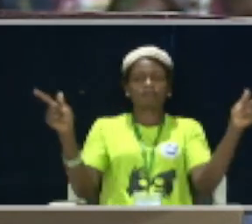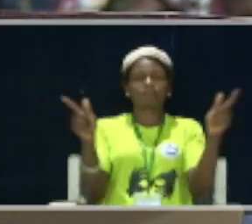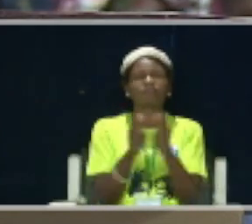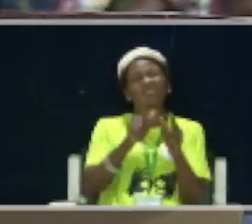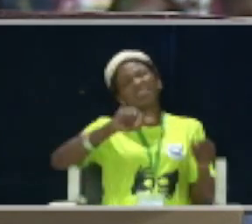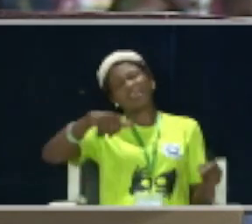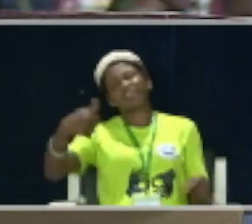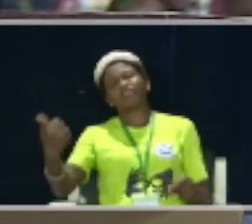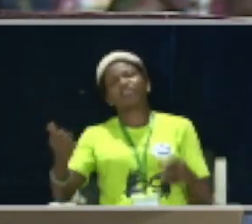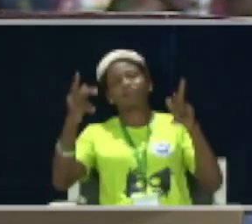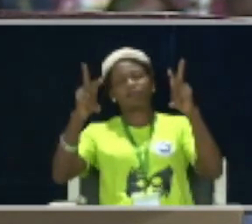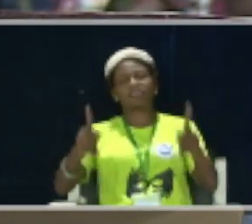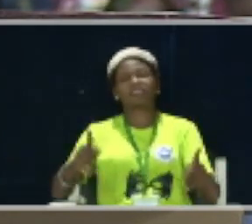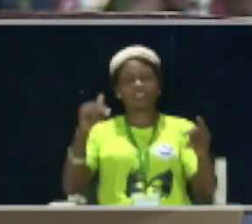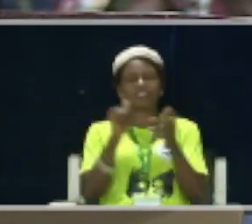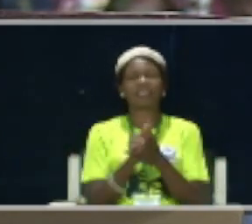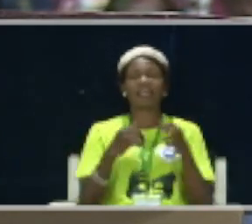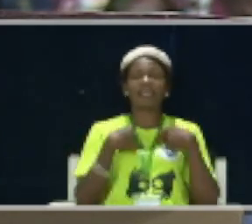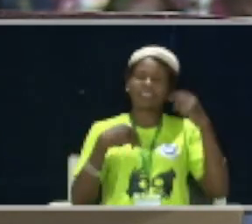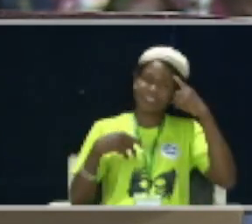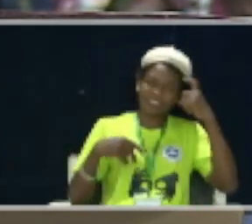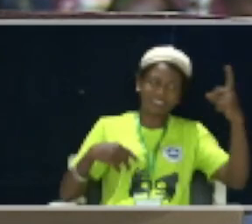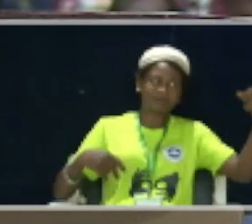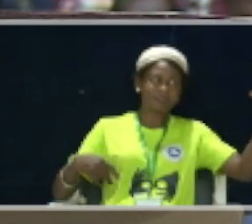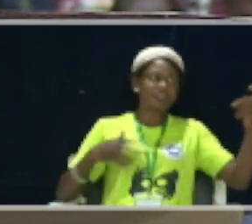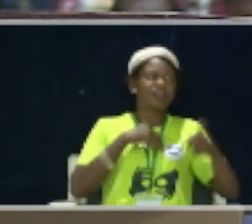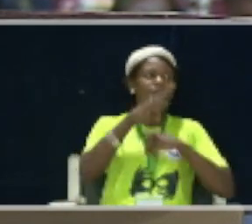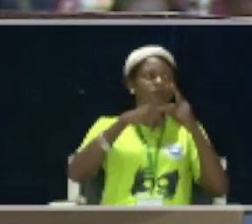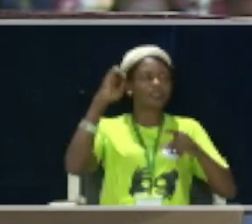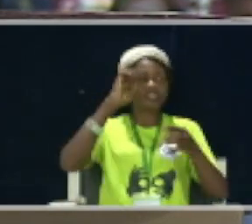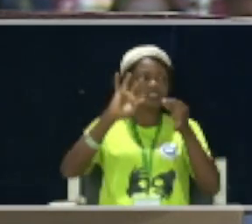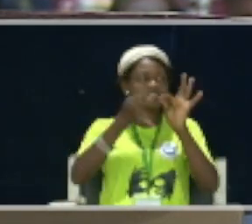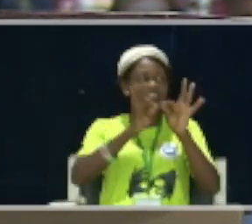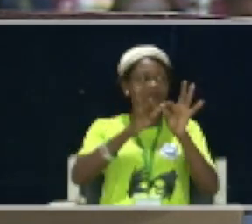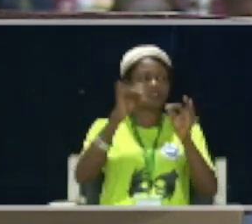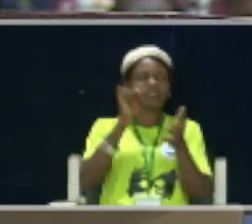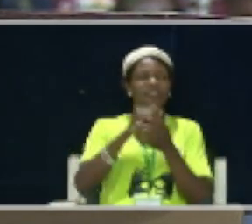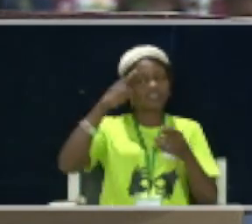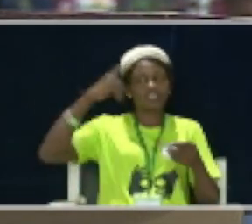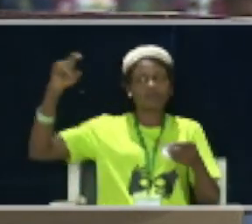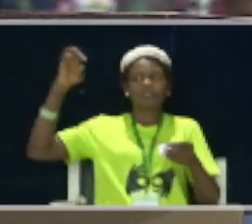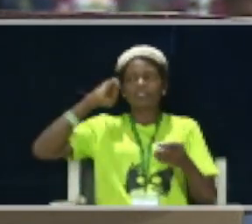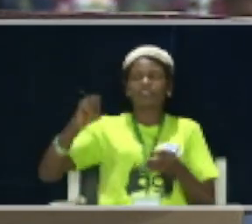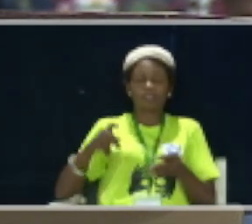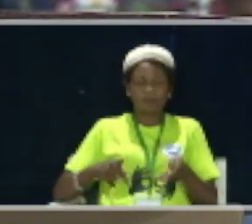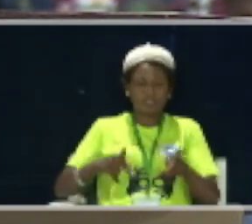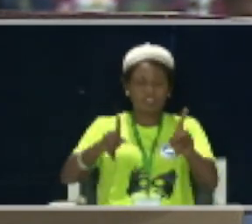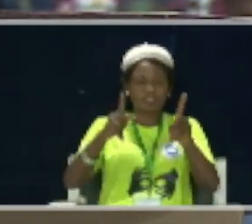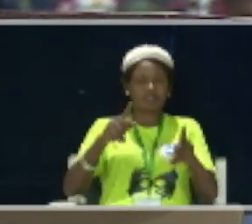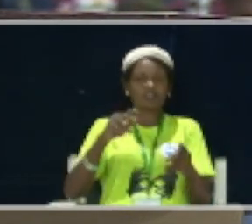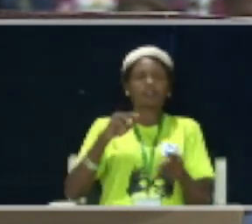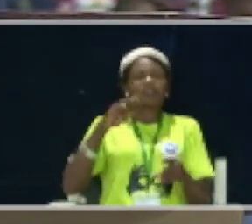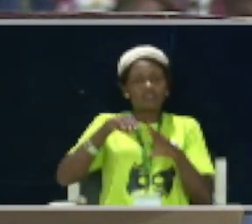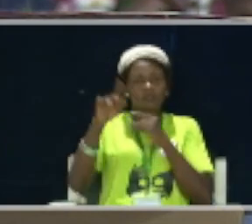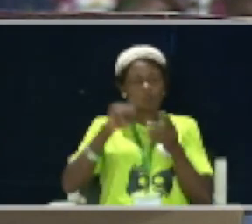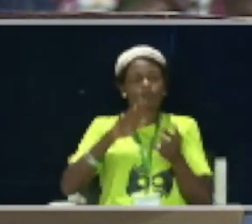another person who had a dream. And when he interpreted that dream, his passage to glory was